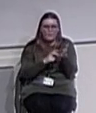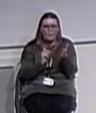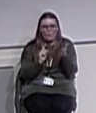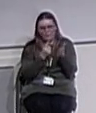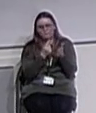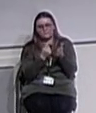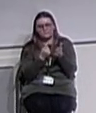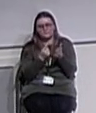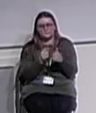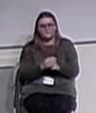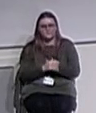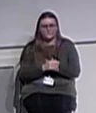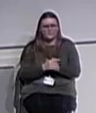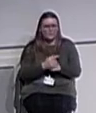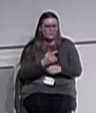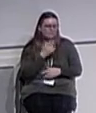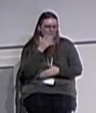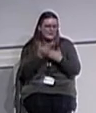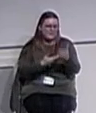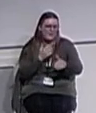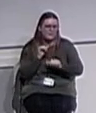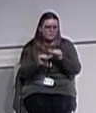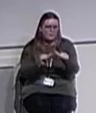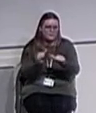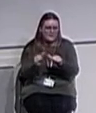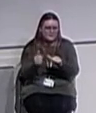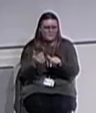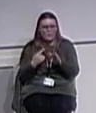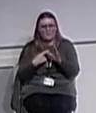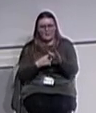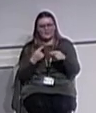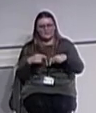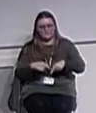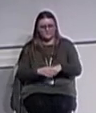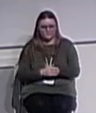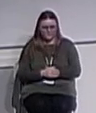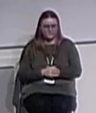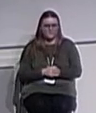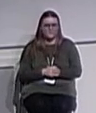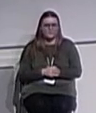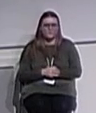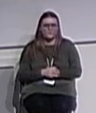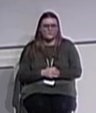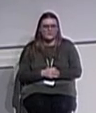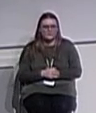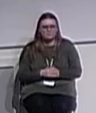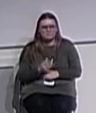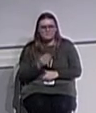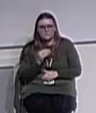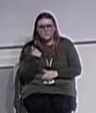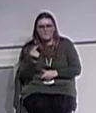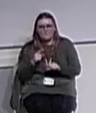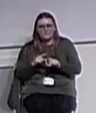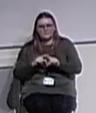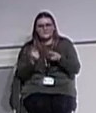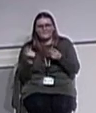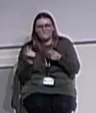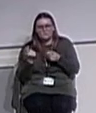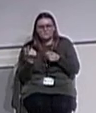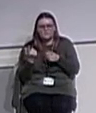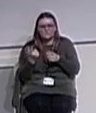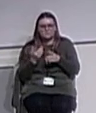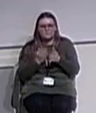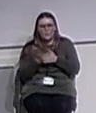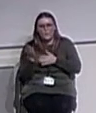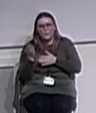the process for applying here later. Now, the actual nuanced differences between the degree programmes, I'm not